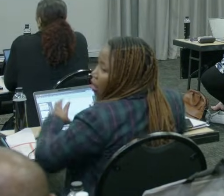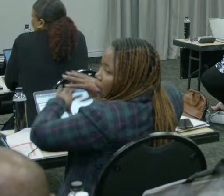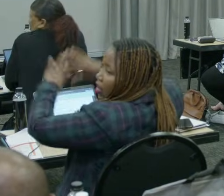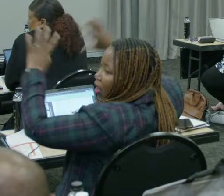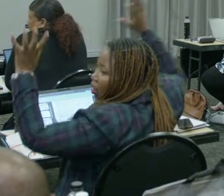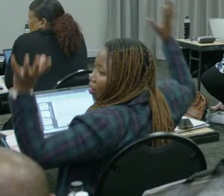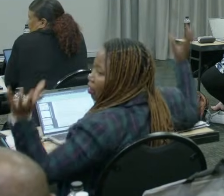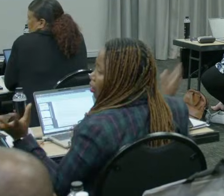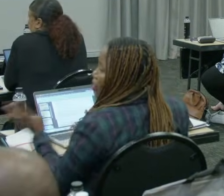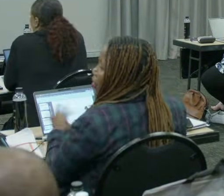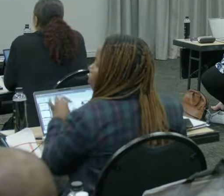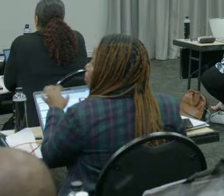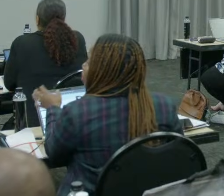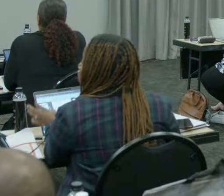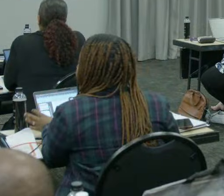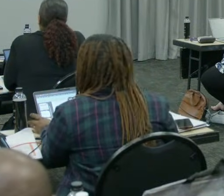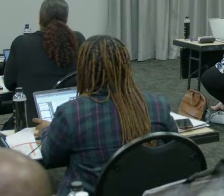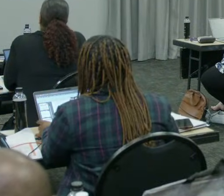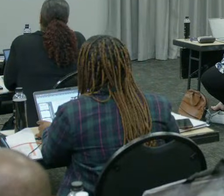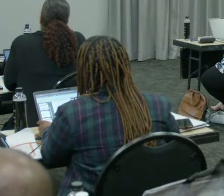Is there one of them?